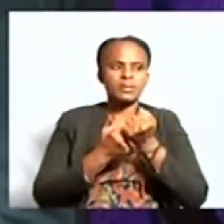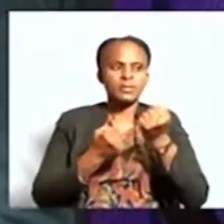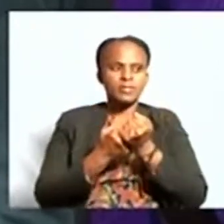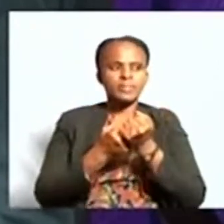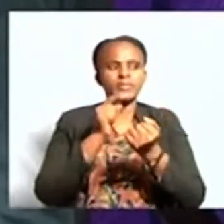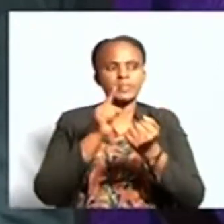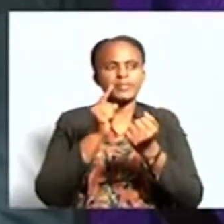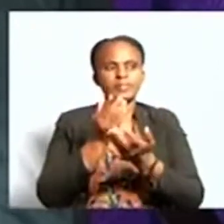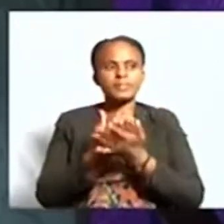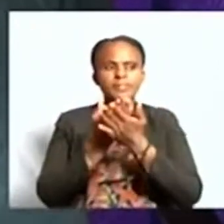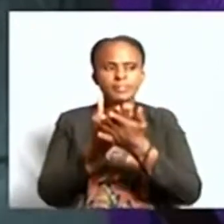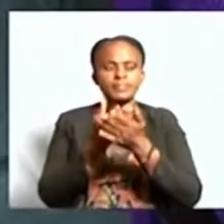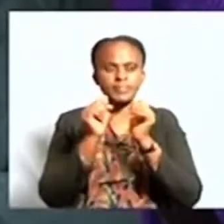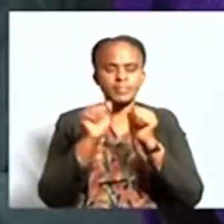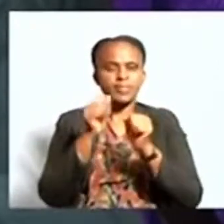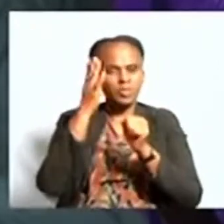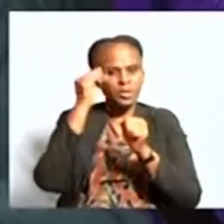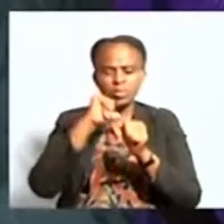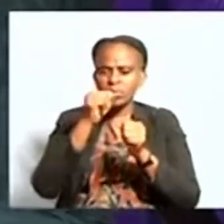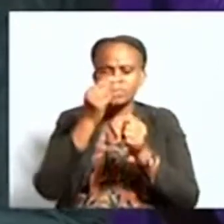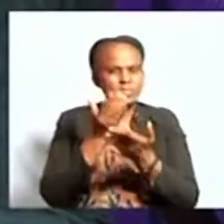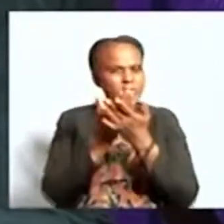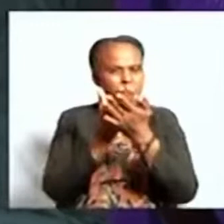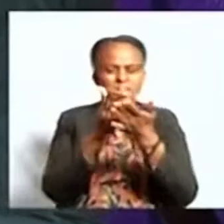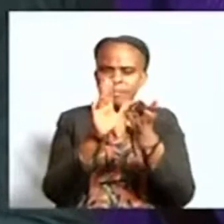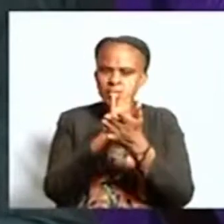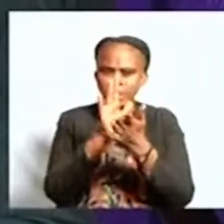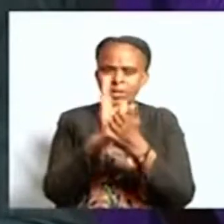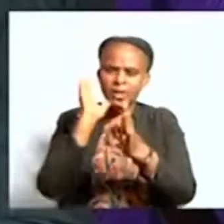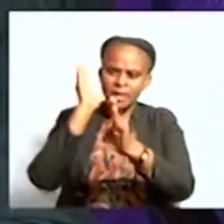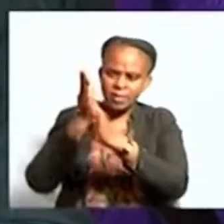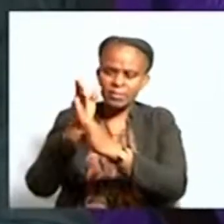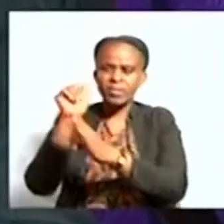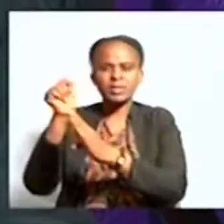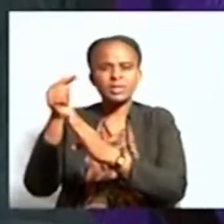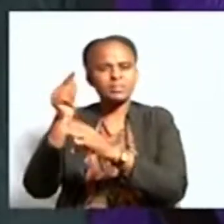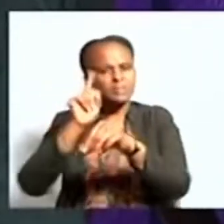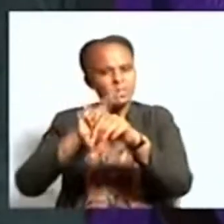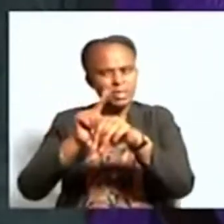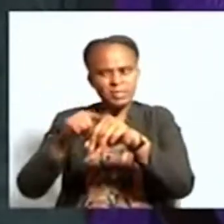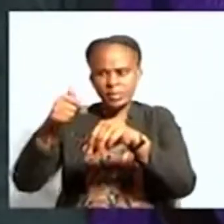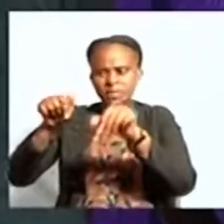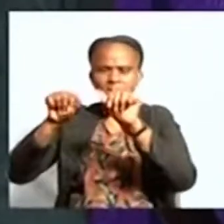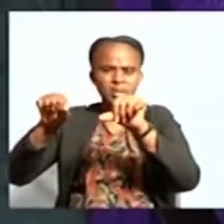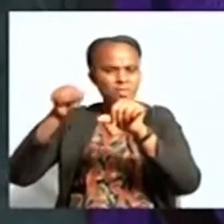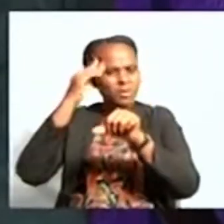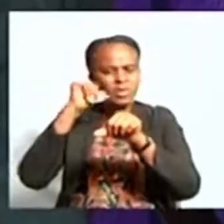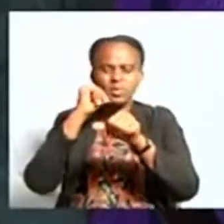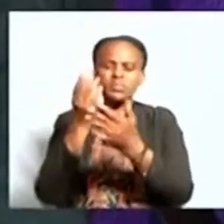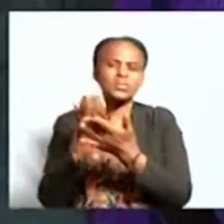this submission. Why didn't you submit the documents to AG's office when they were doing the auditing?